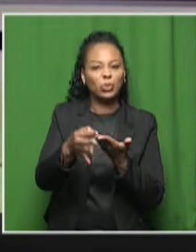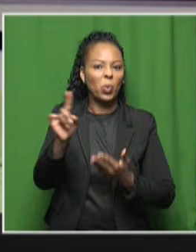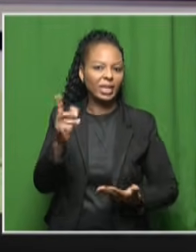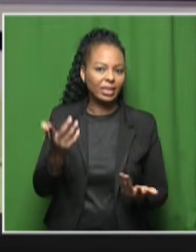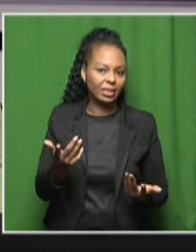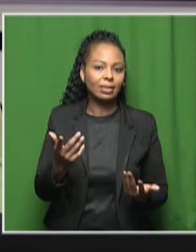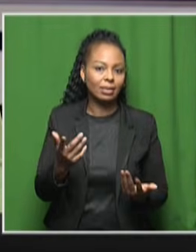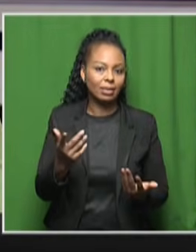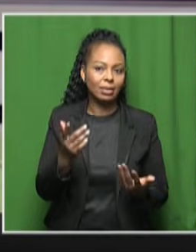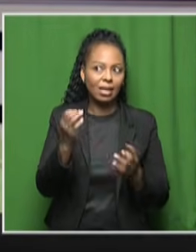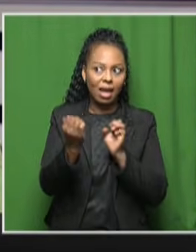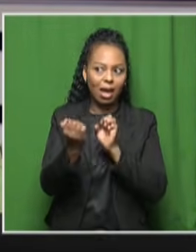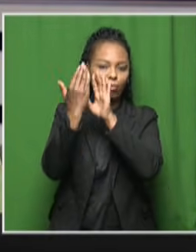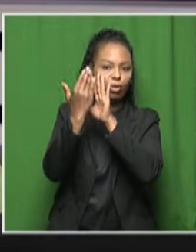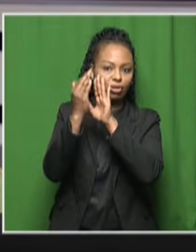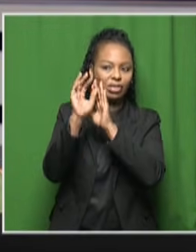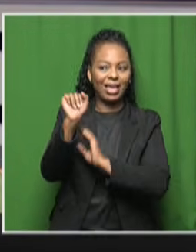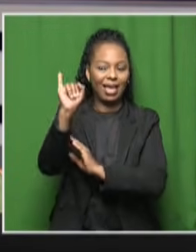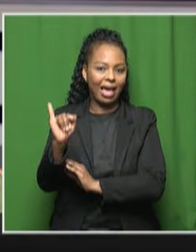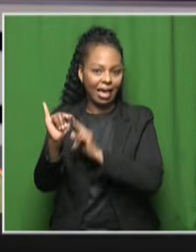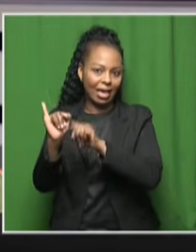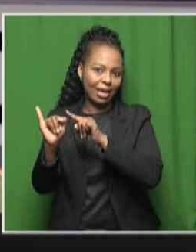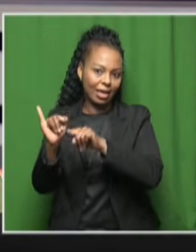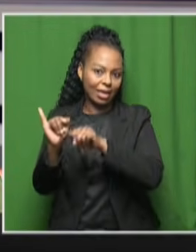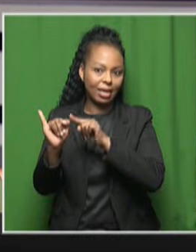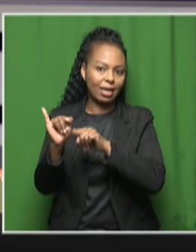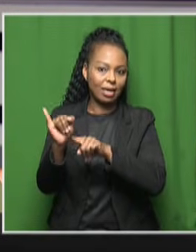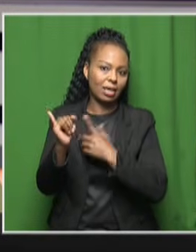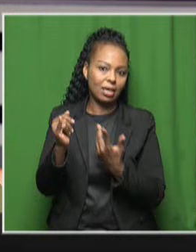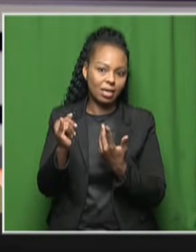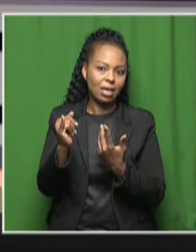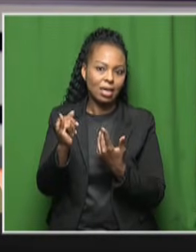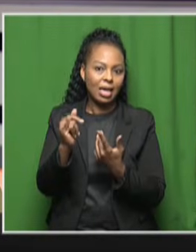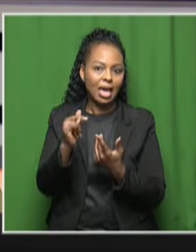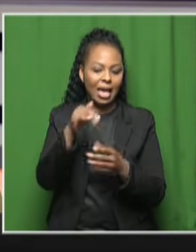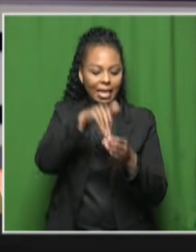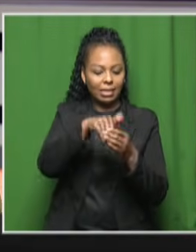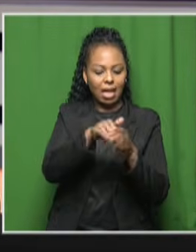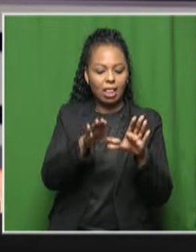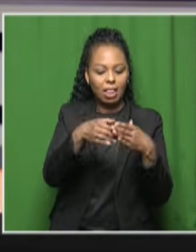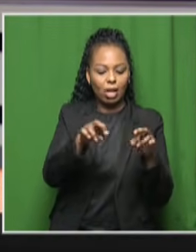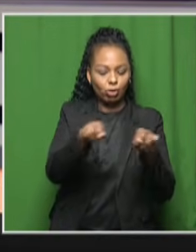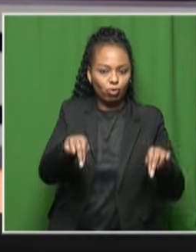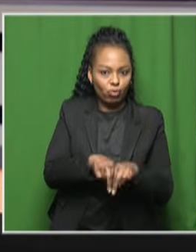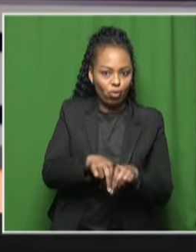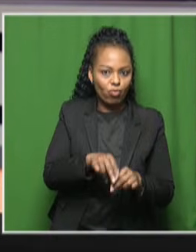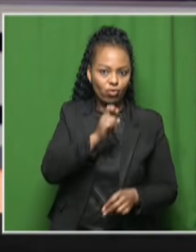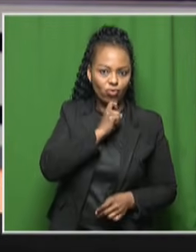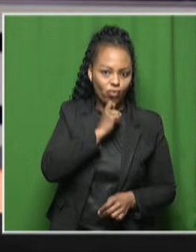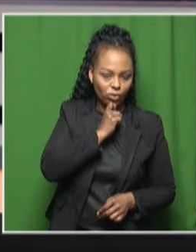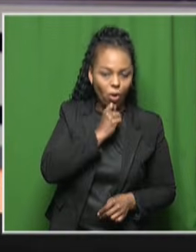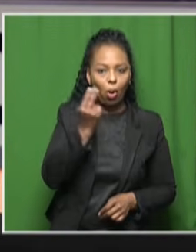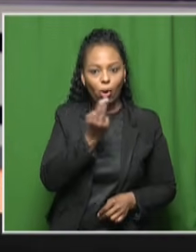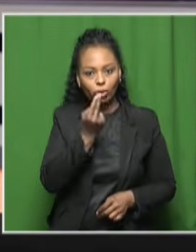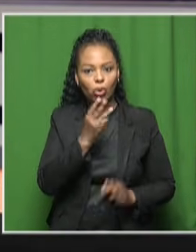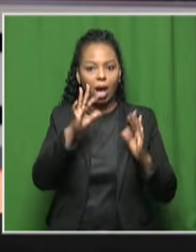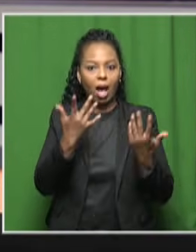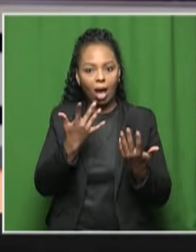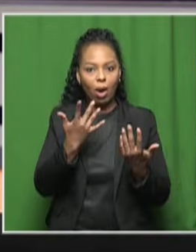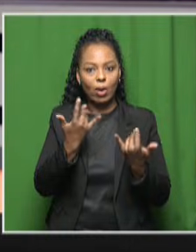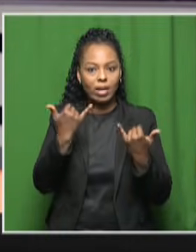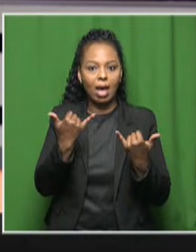how we approach AI, its usage in our classrooms, and of course, in a way that it benefits